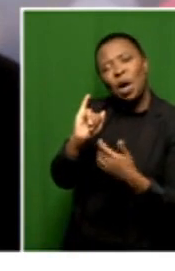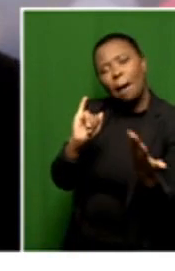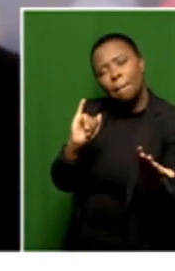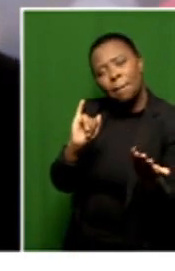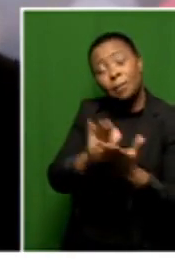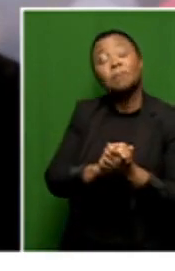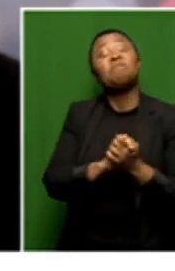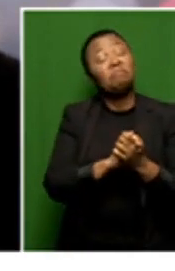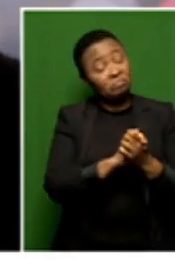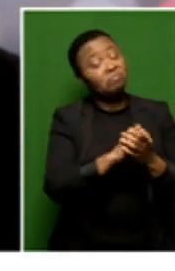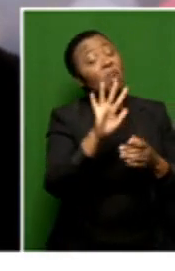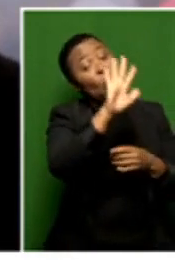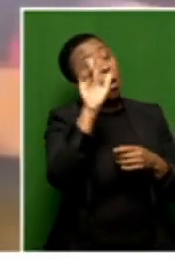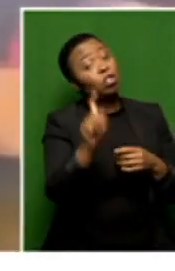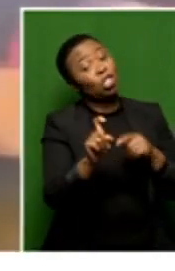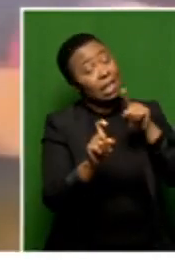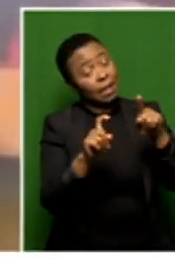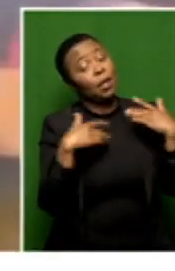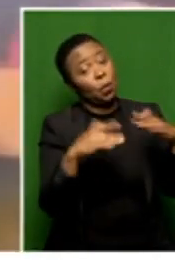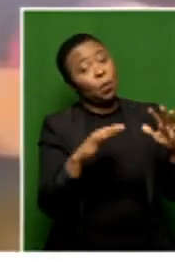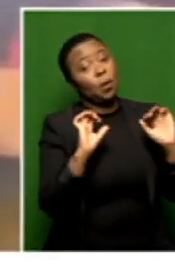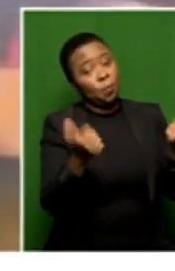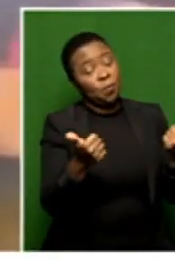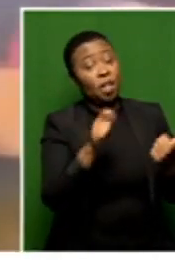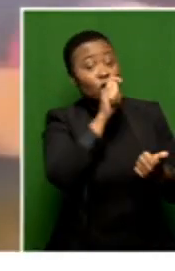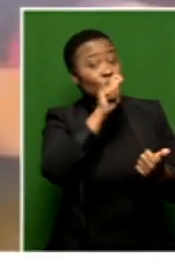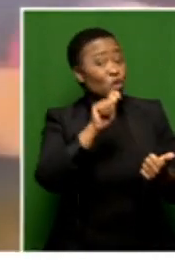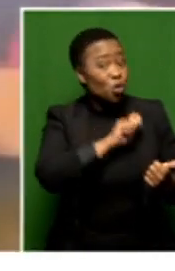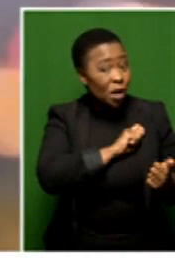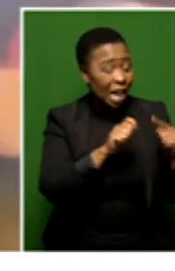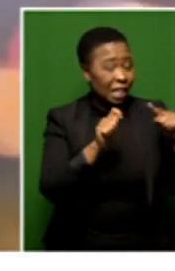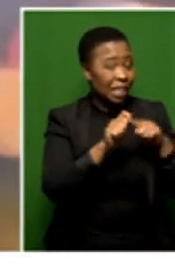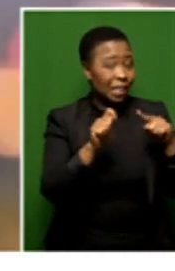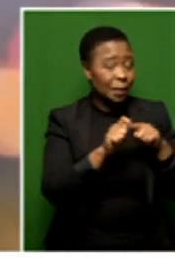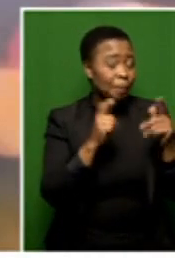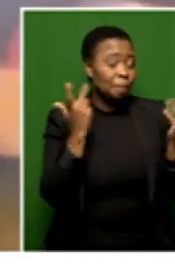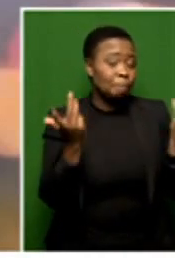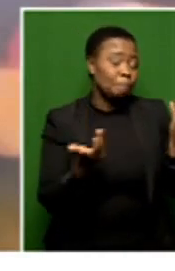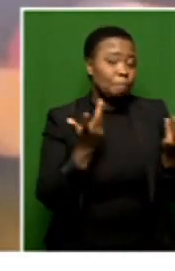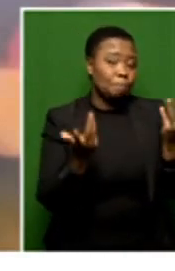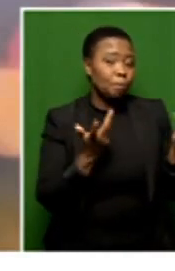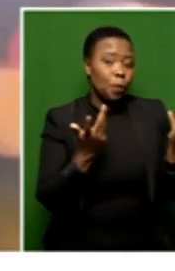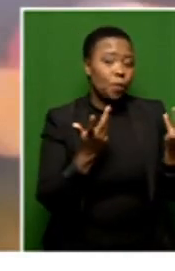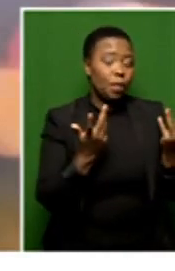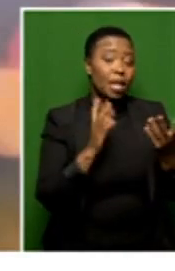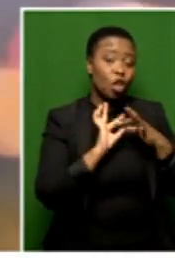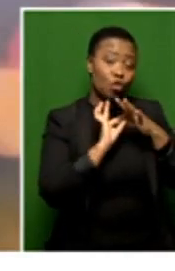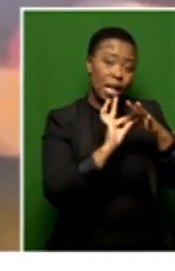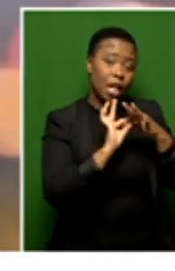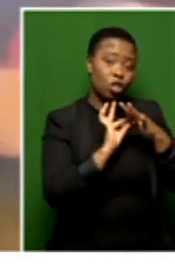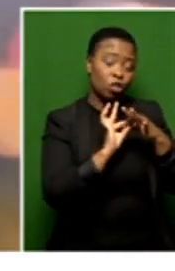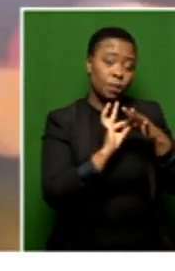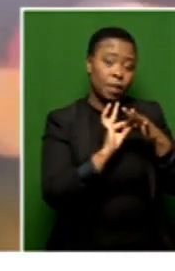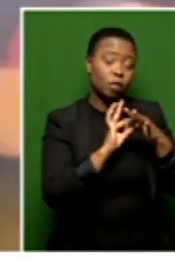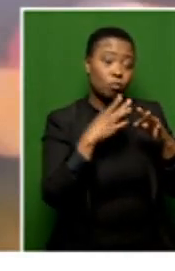Yeah, that's a great question. And in terms of trust, you have existing relationships that you're